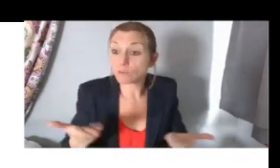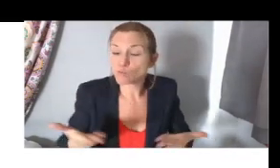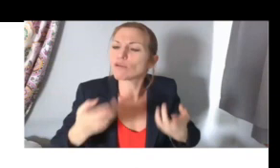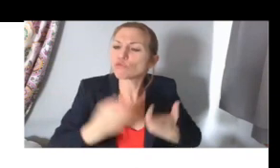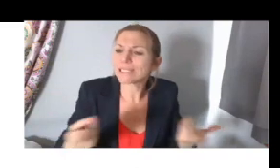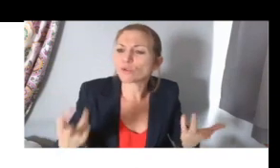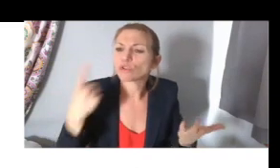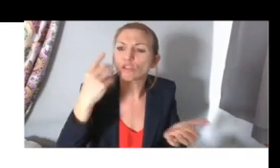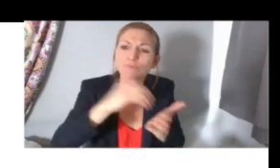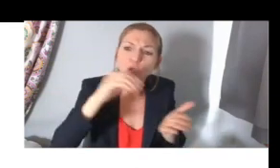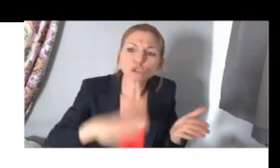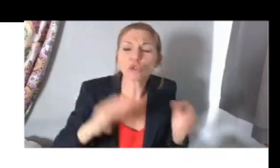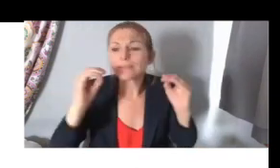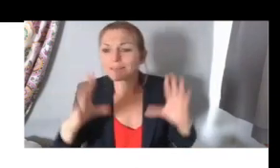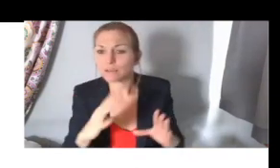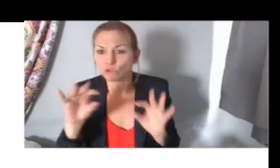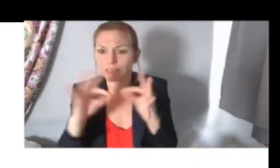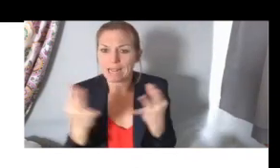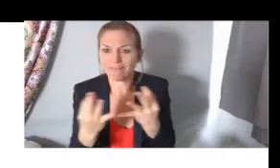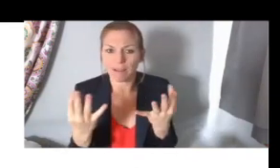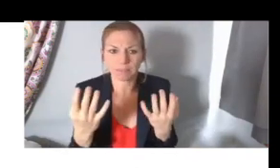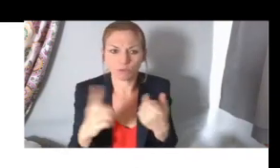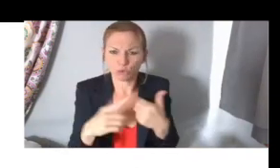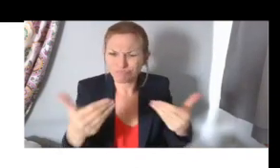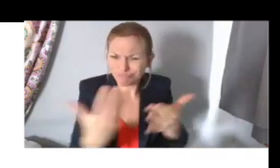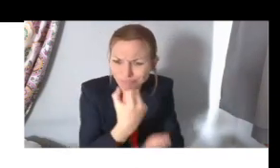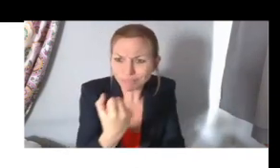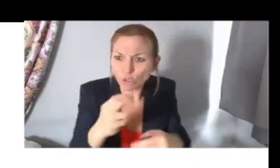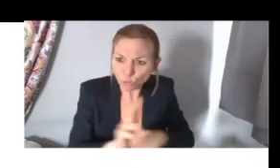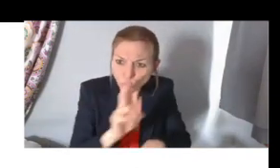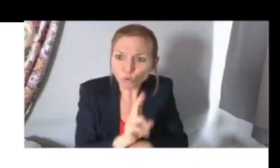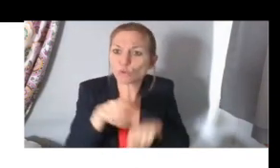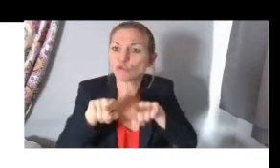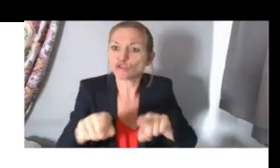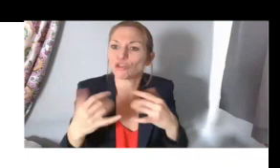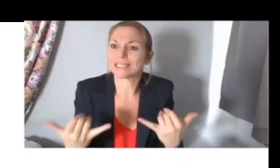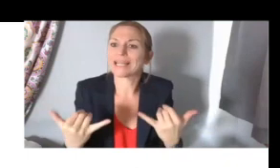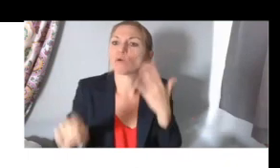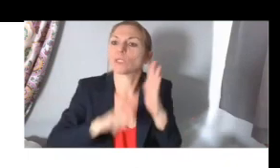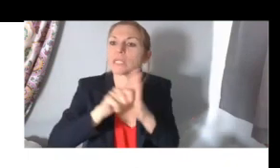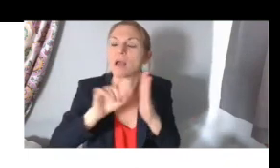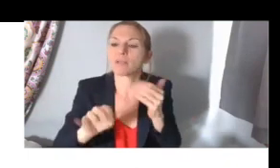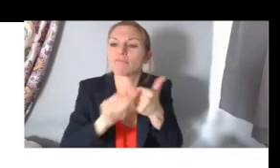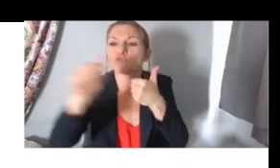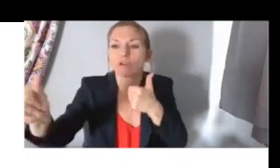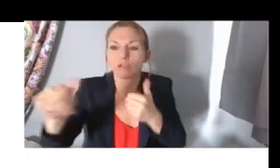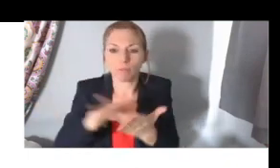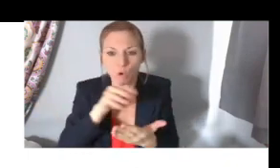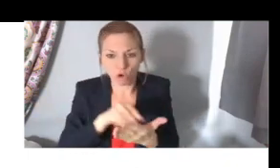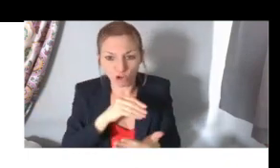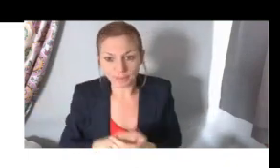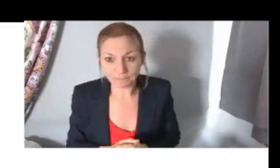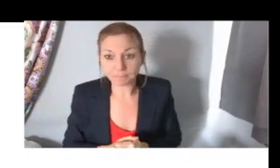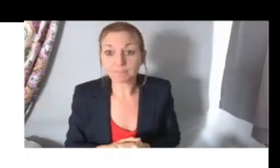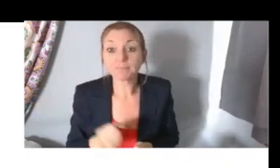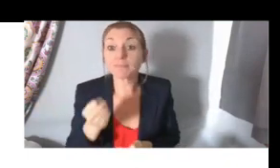teachers, and families to use, particularly during this remote learning time. We have a few of our founding